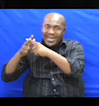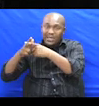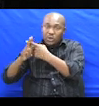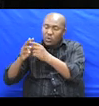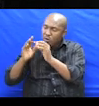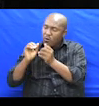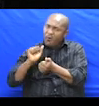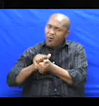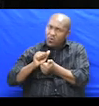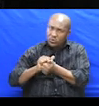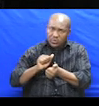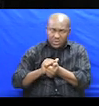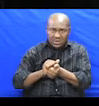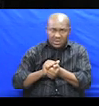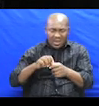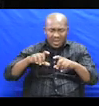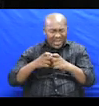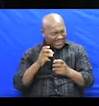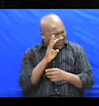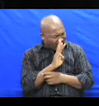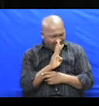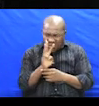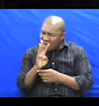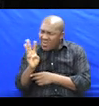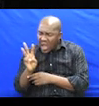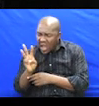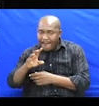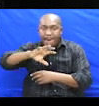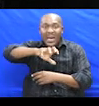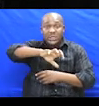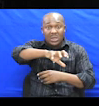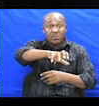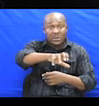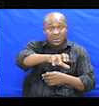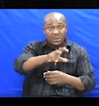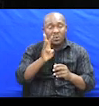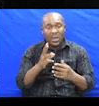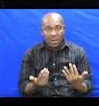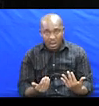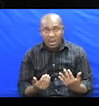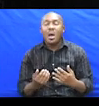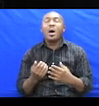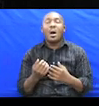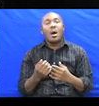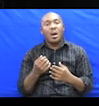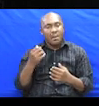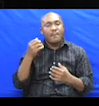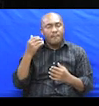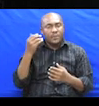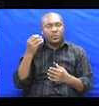industrial goods in excess. But by the time in Europe, there was scarcity of markets.